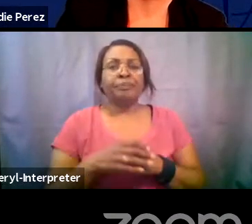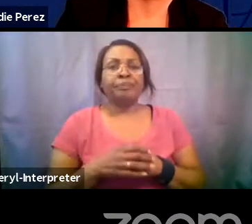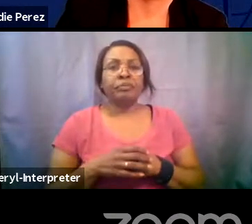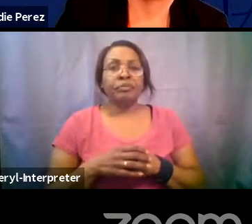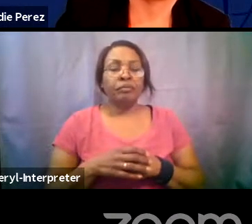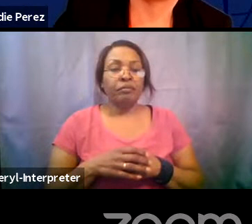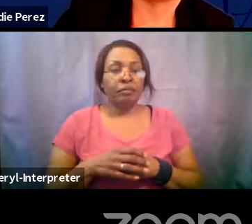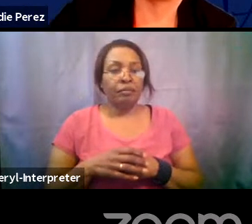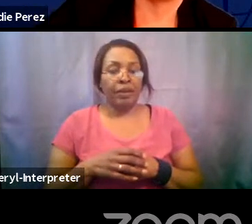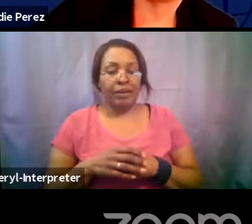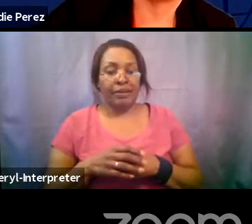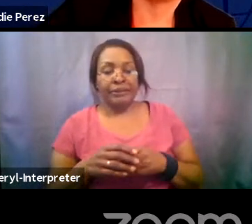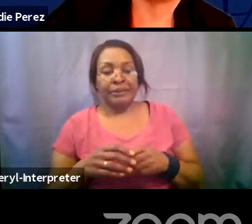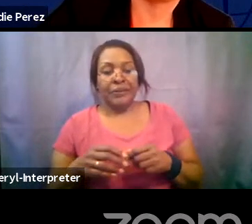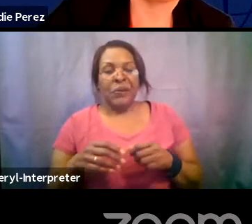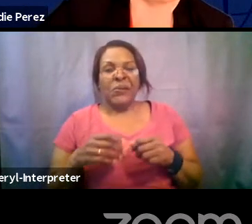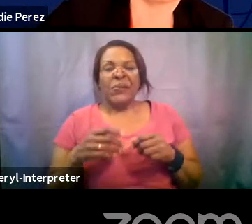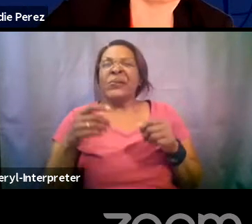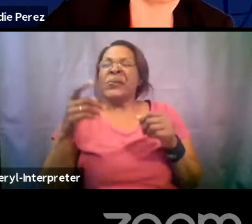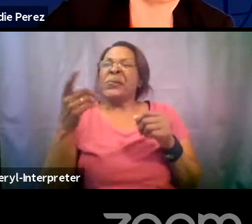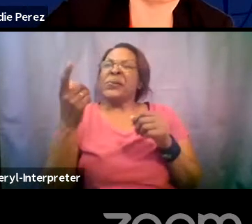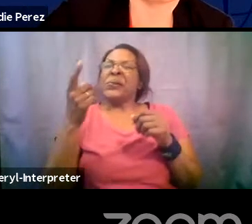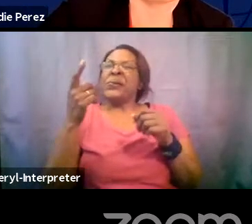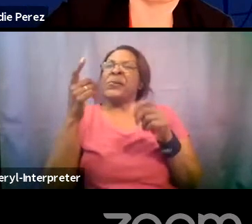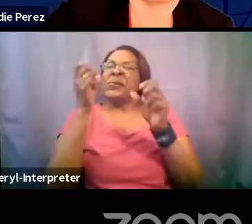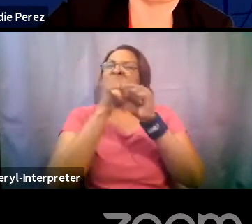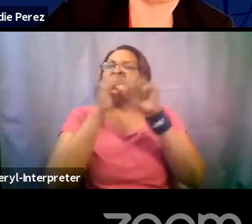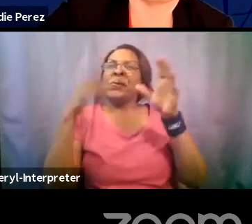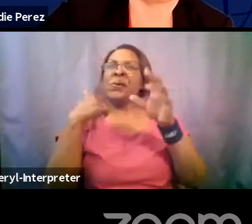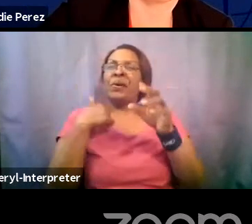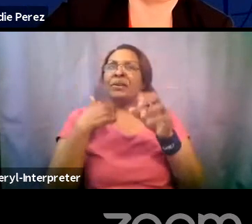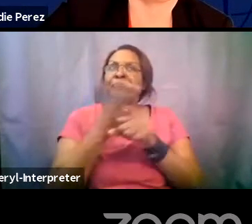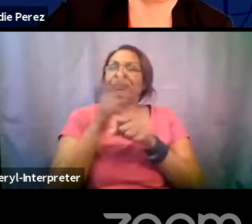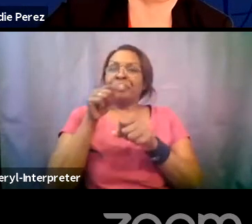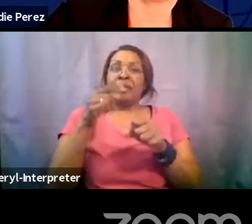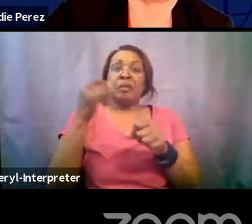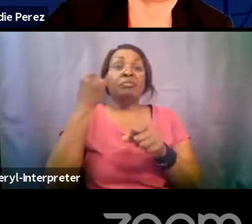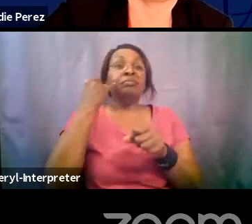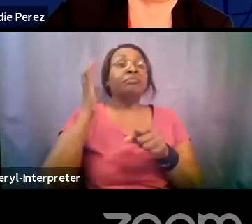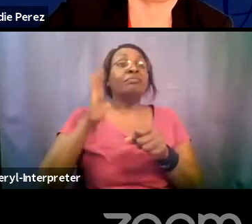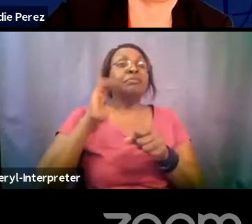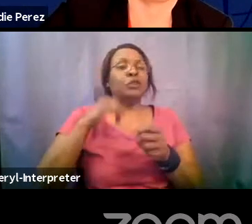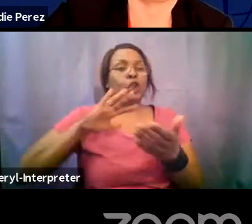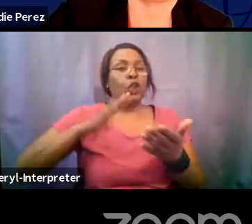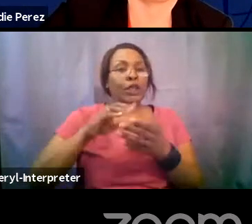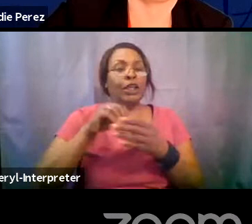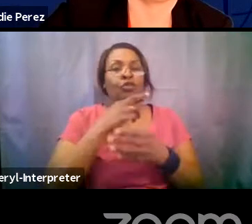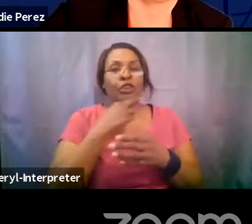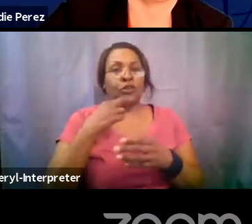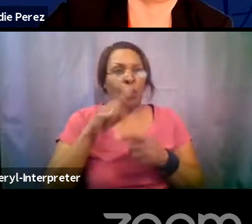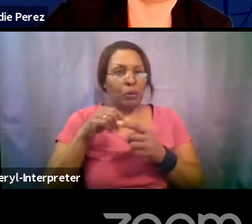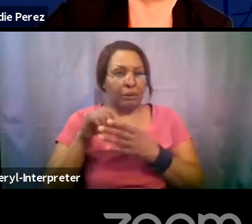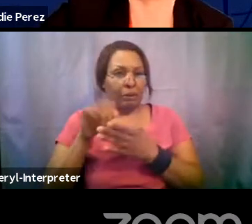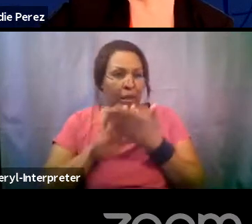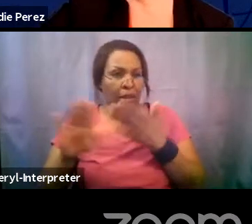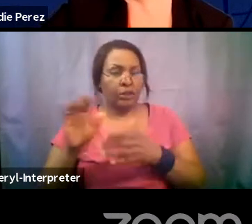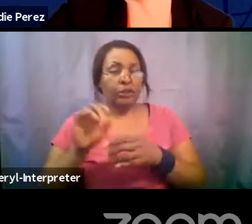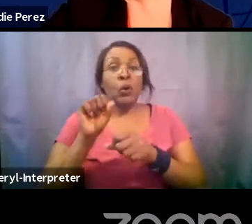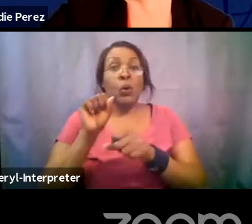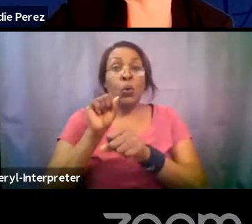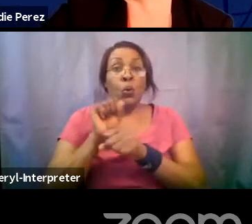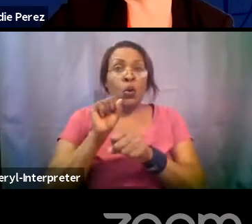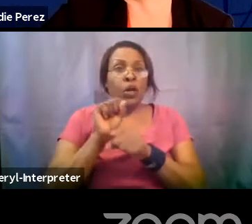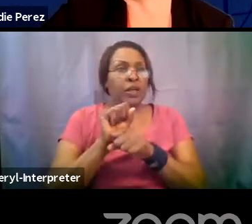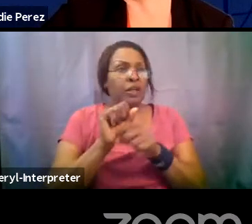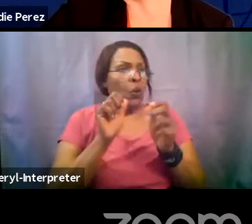An analogy that I used, when I was in college, I was a cook at a restaurant, and working on the line with